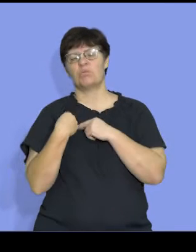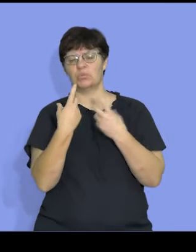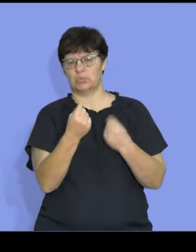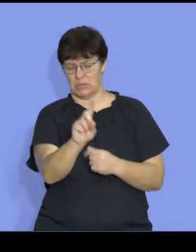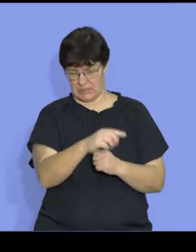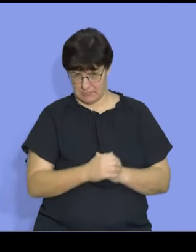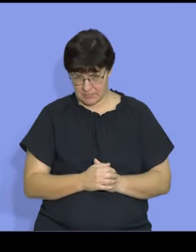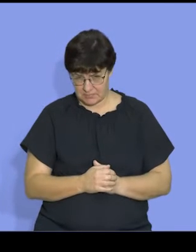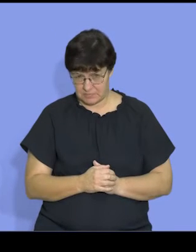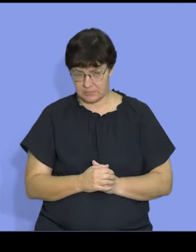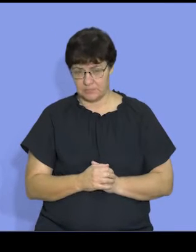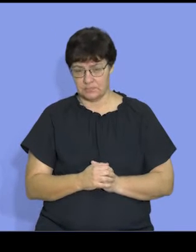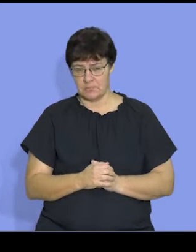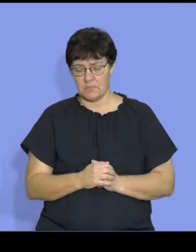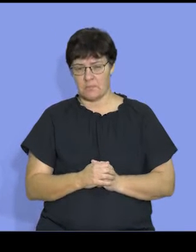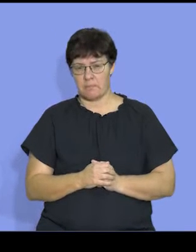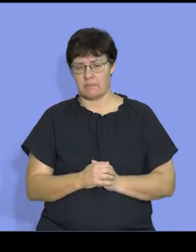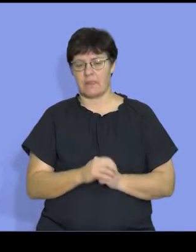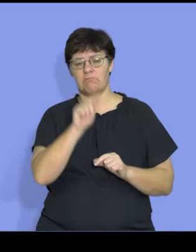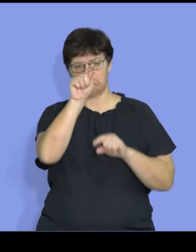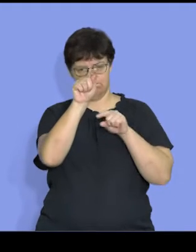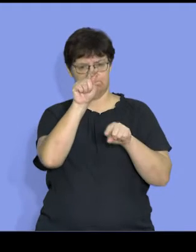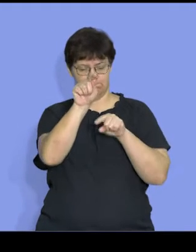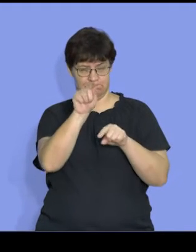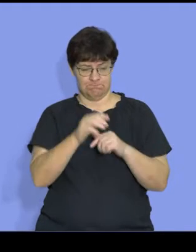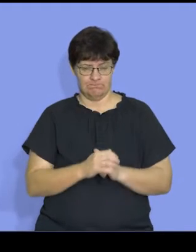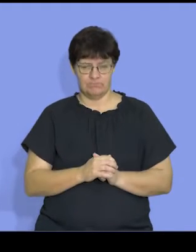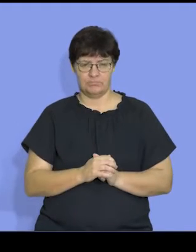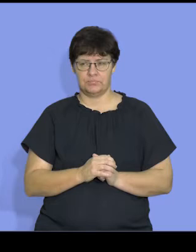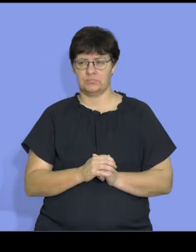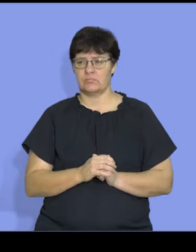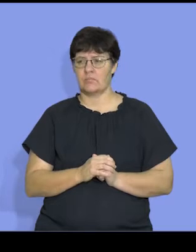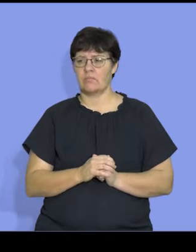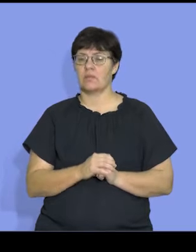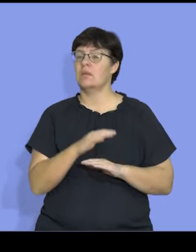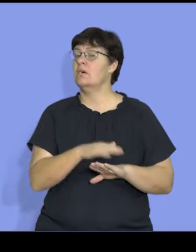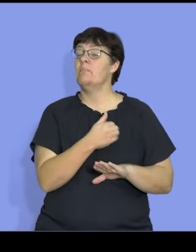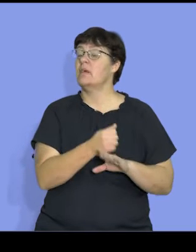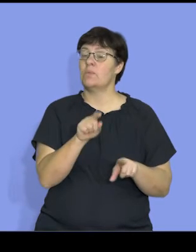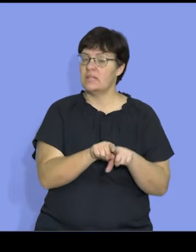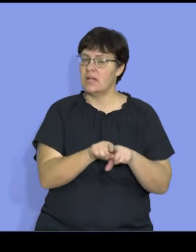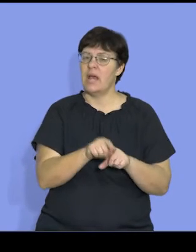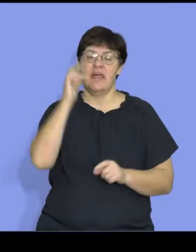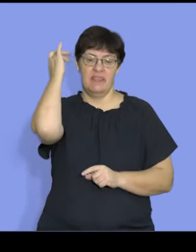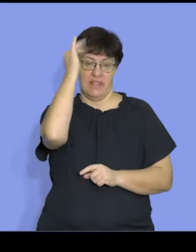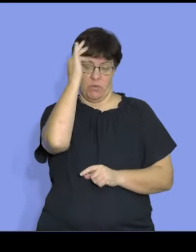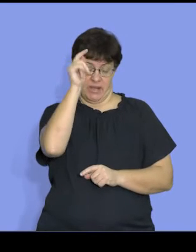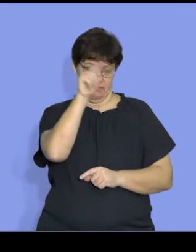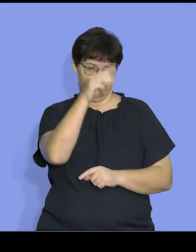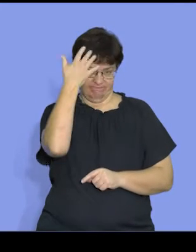type of substance water is in the two reactions that are given. This is also based on the theories,